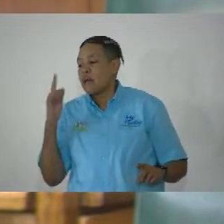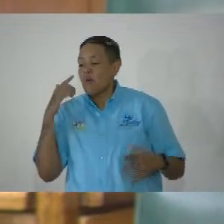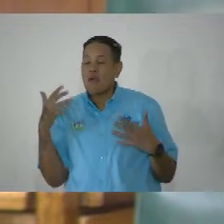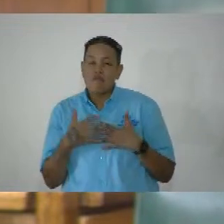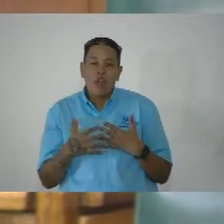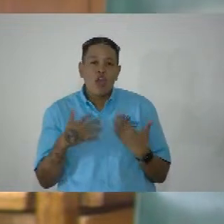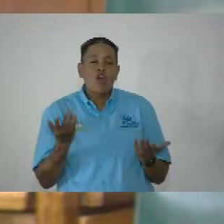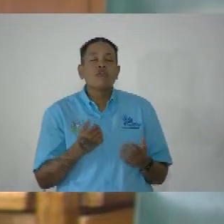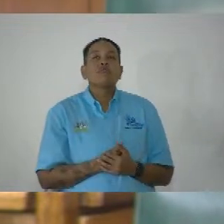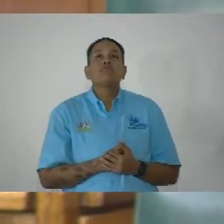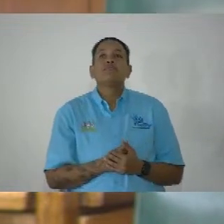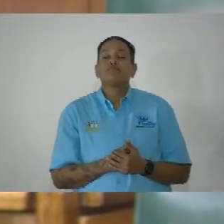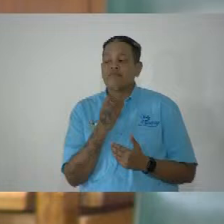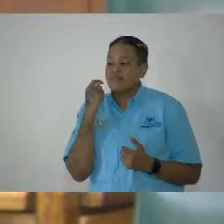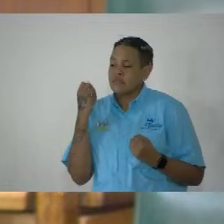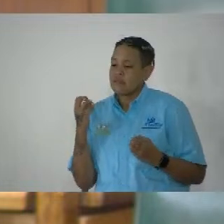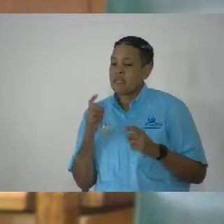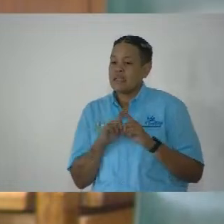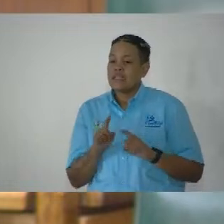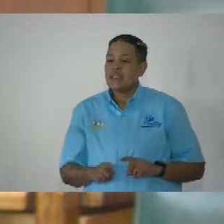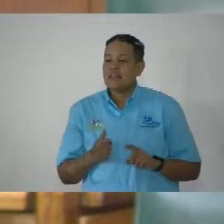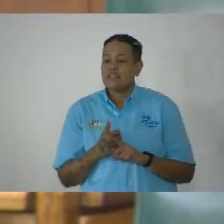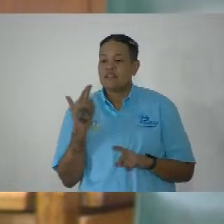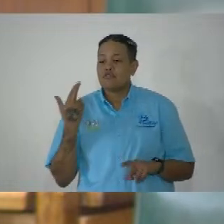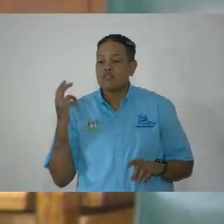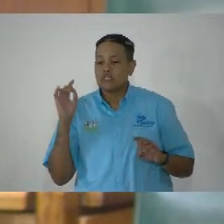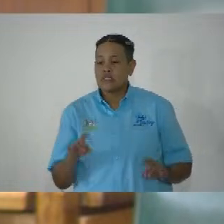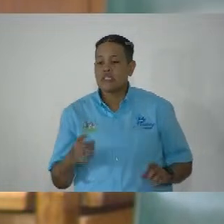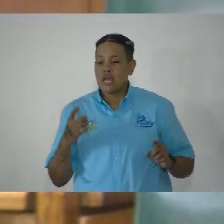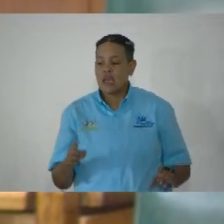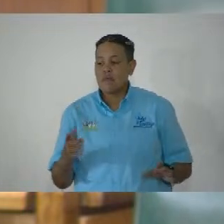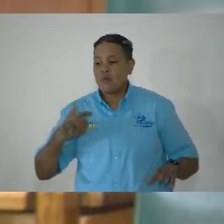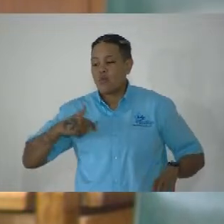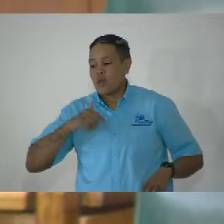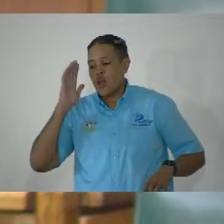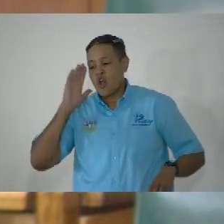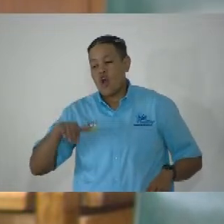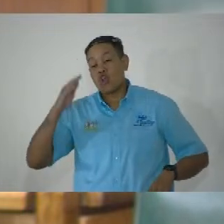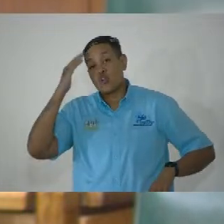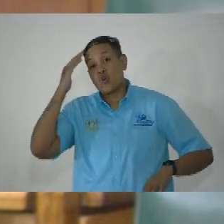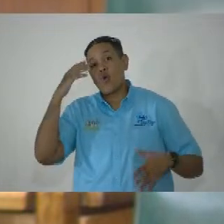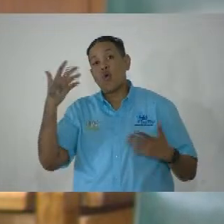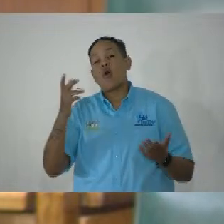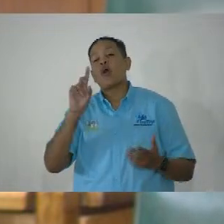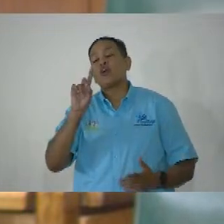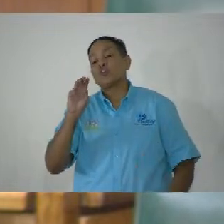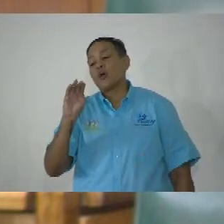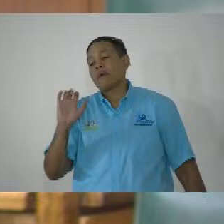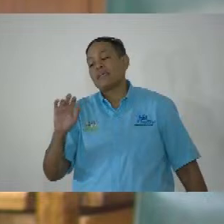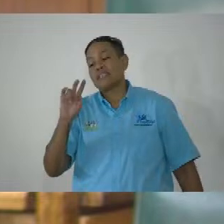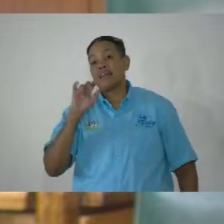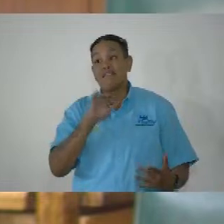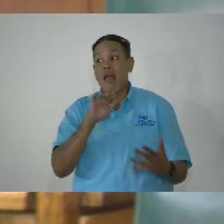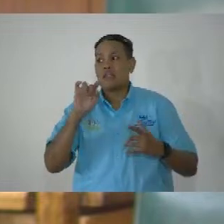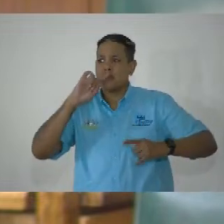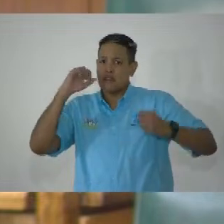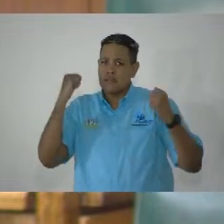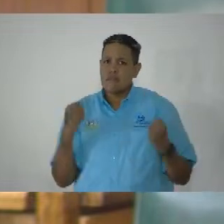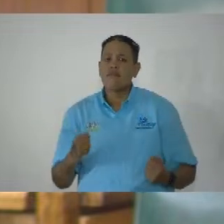fear, because of many different reasons. And we all know that domestic violence can have a